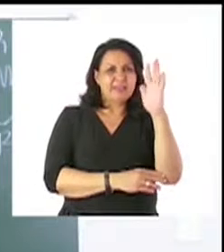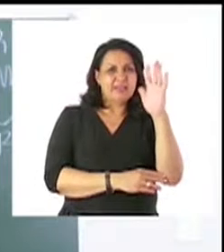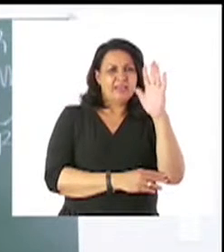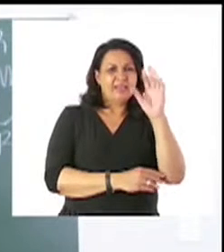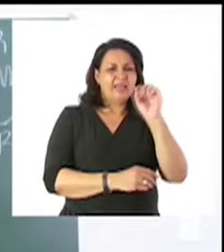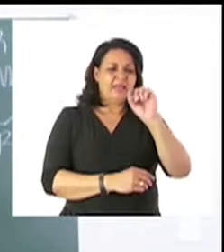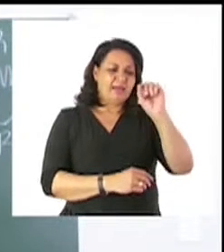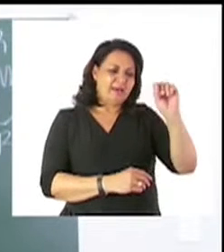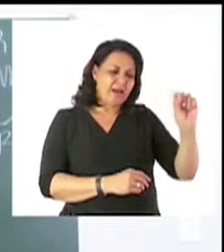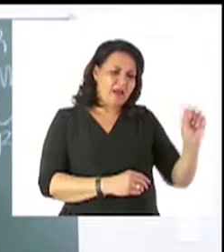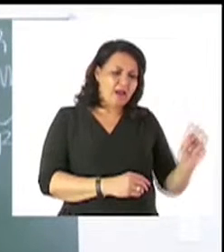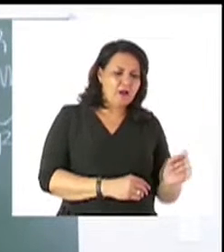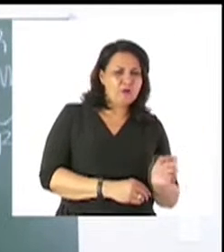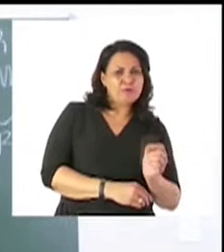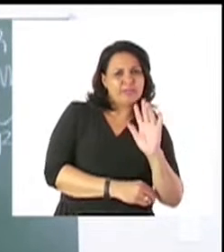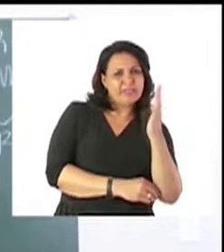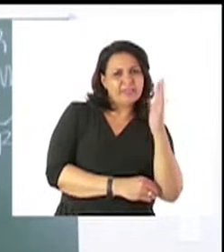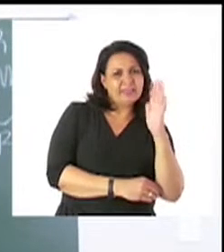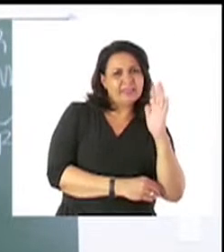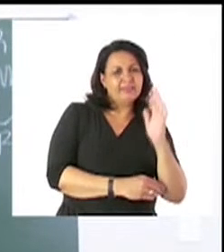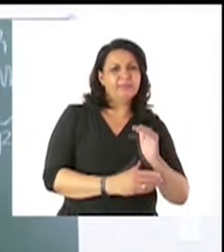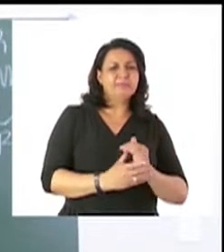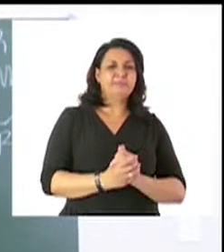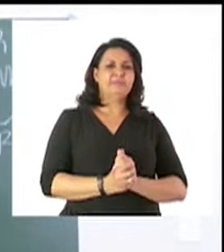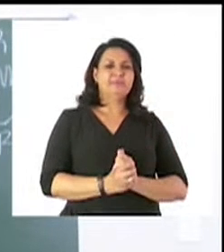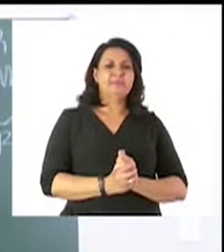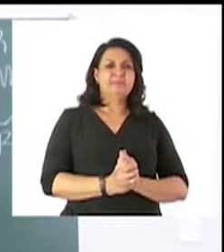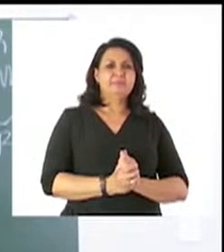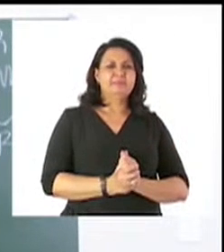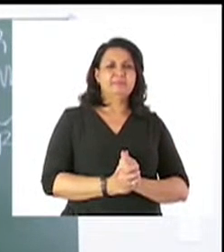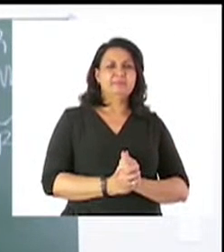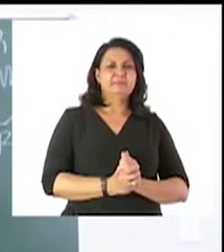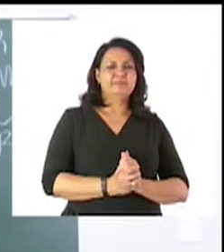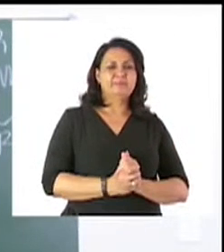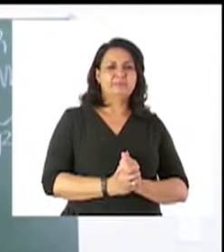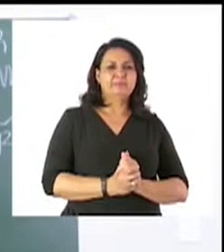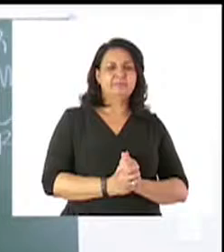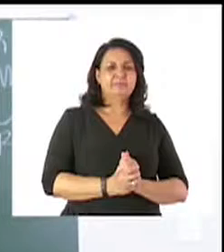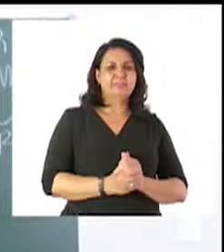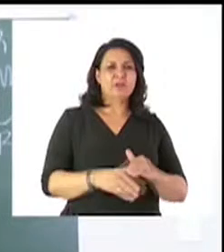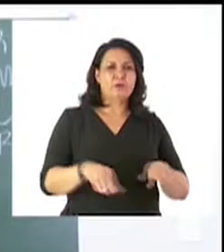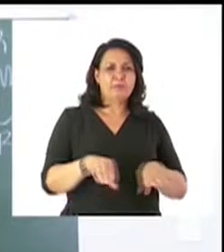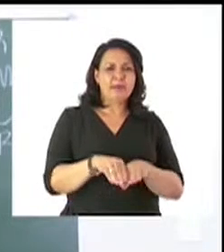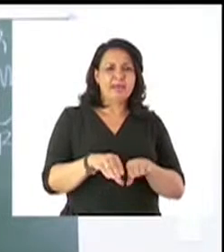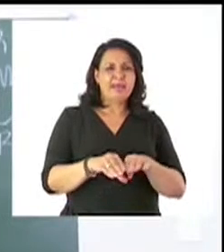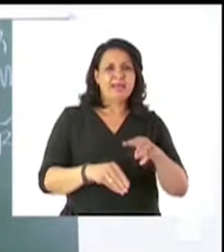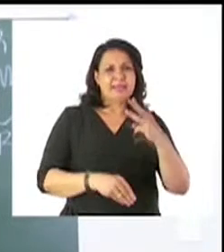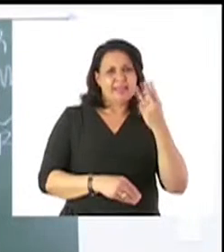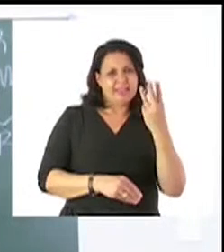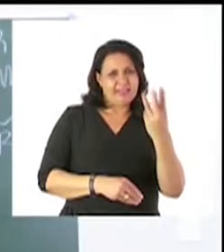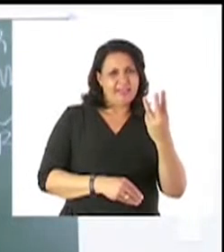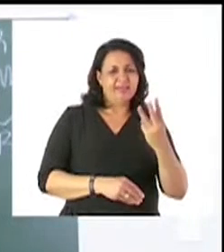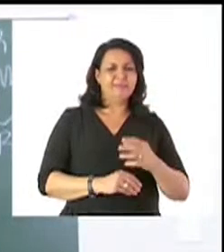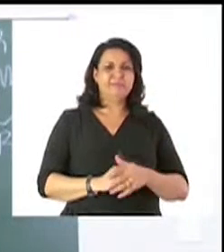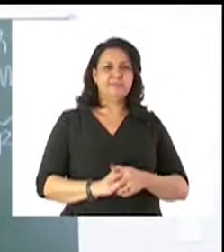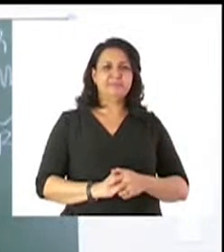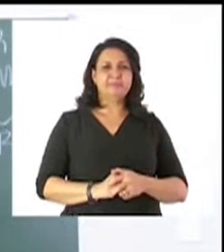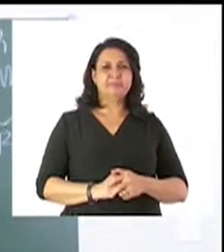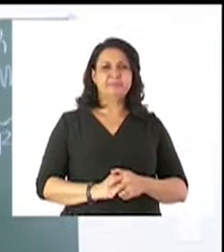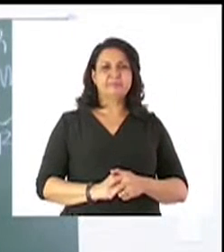the tree. That's the way we make a 3. Well